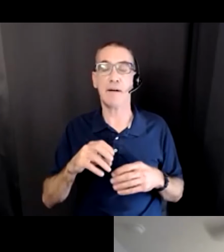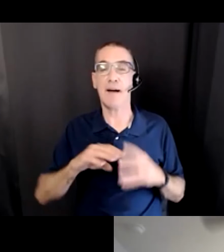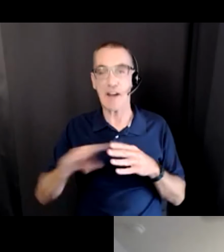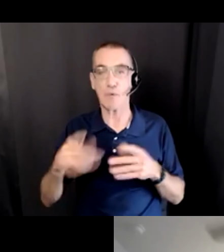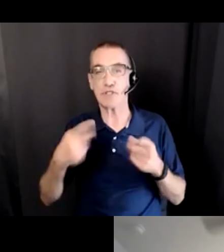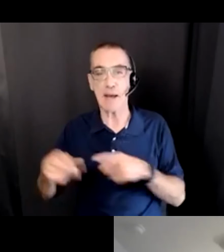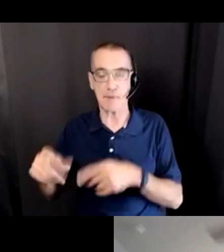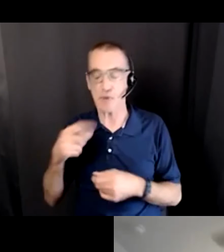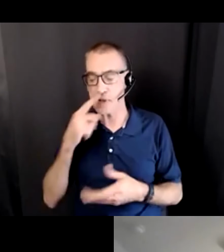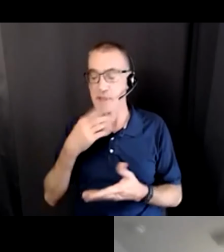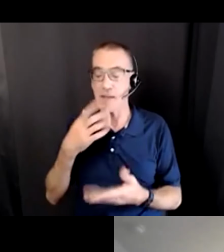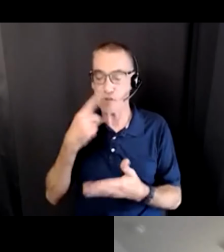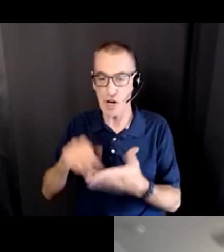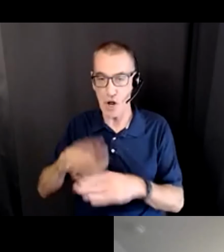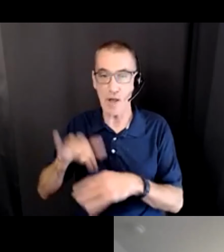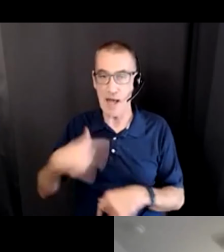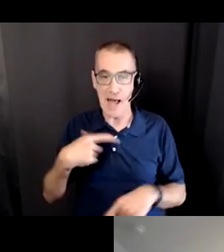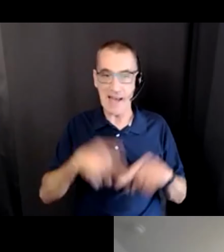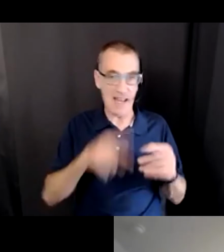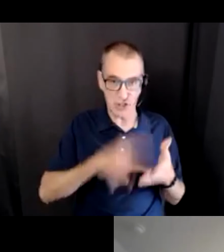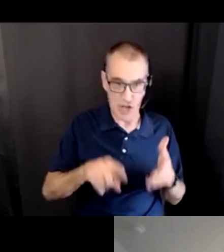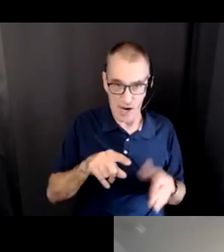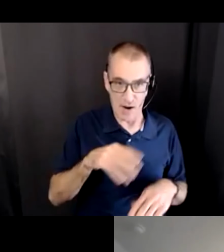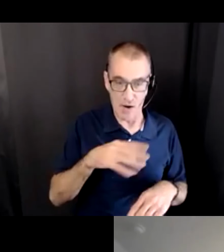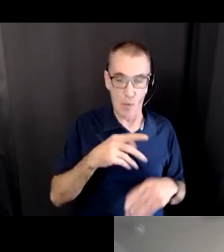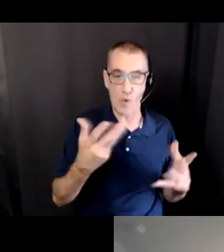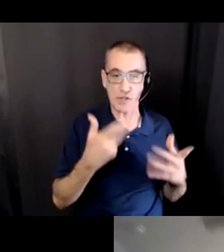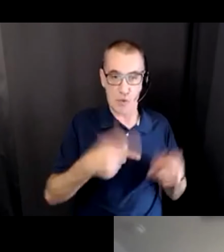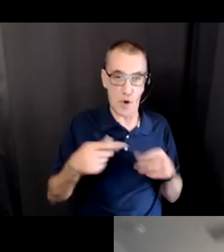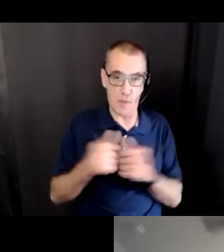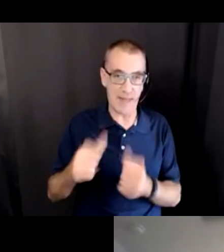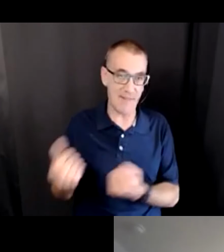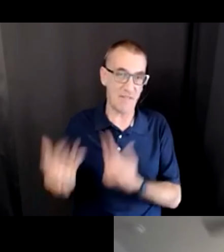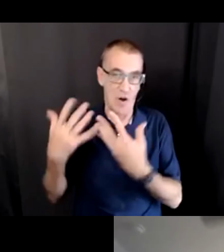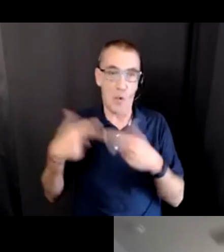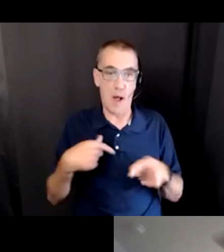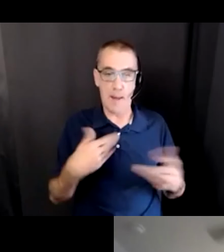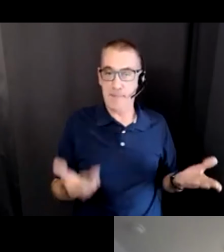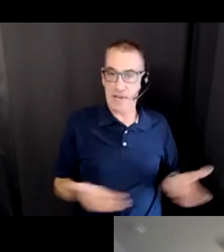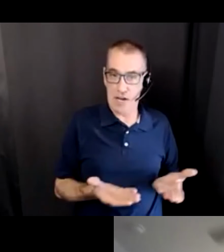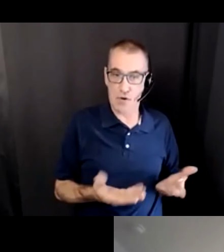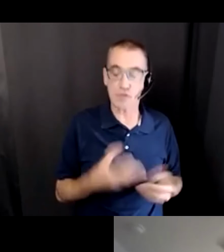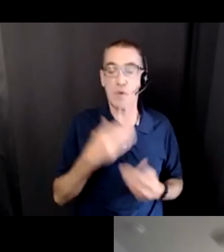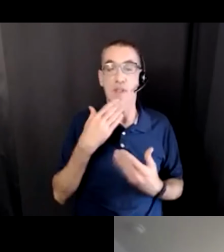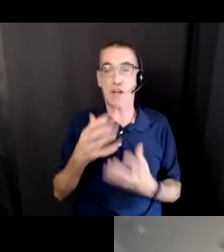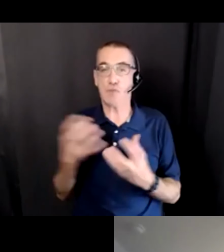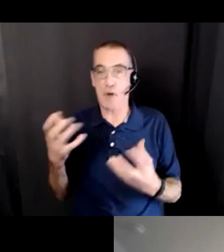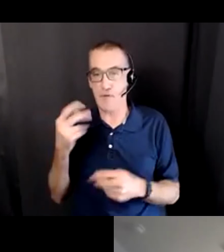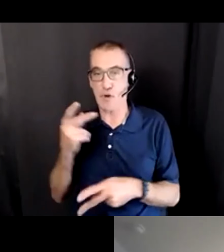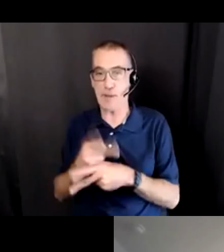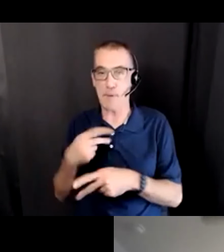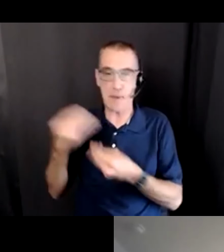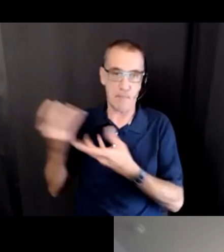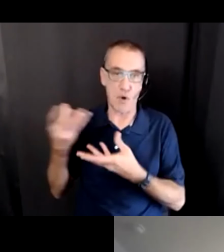you for checking on that, because I can't check on what's going on with this fire while I'm here. So thank you so much for keeping me posted